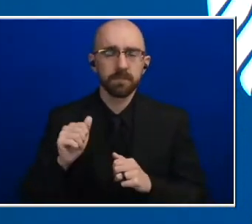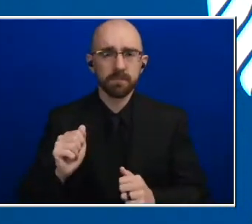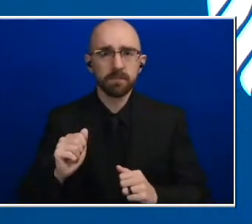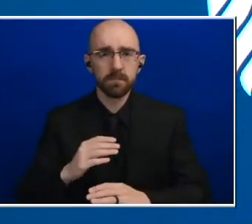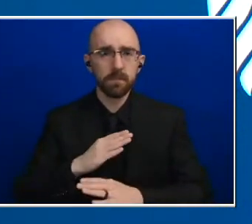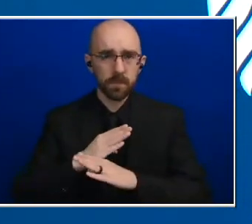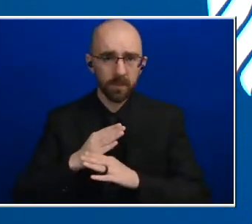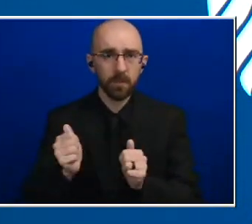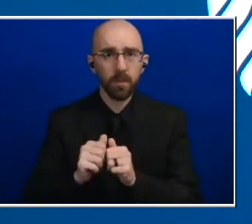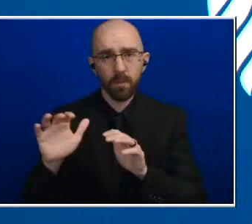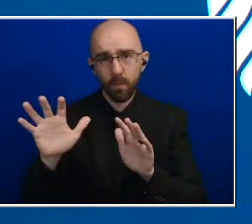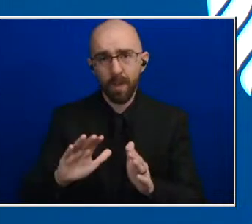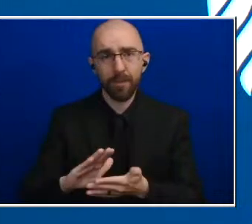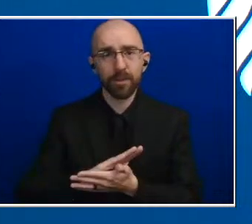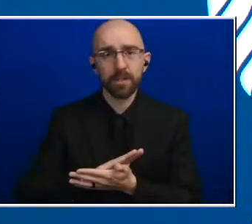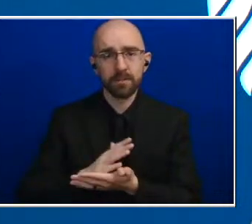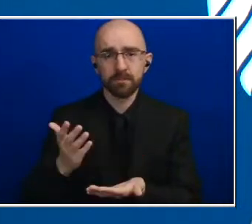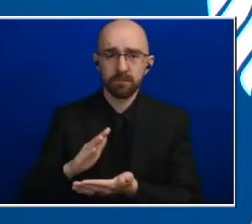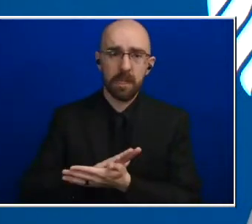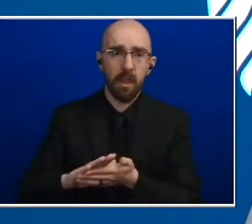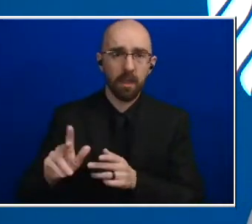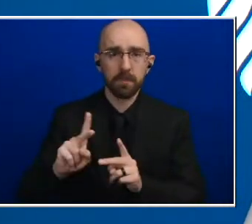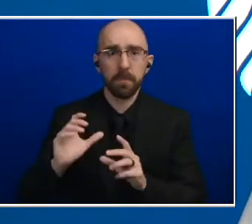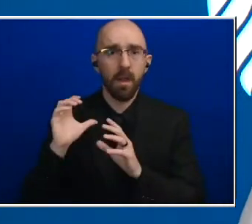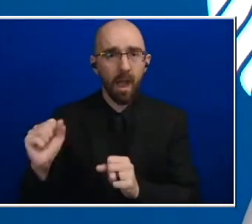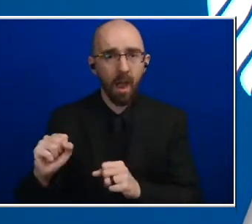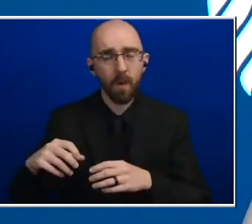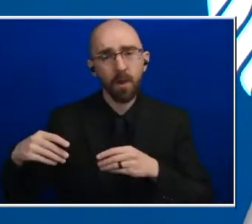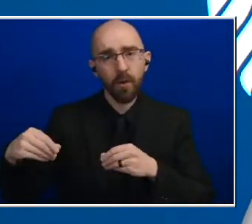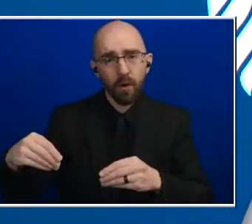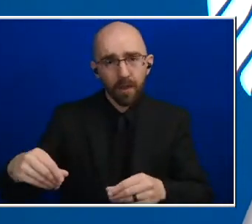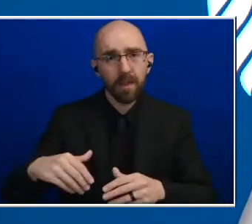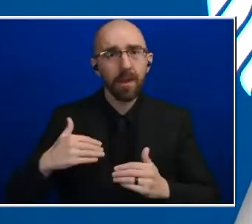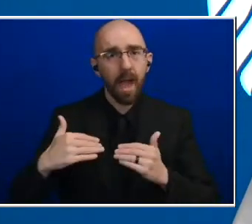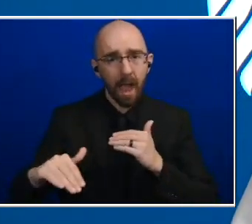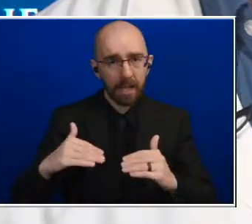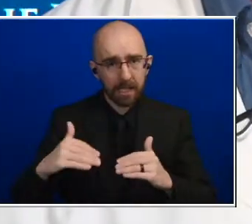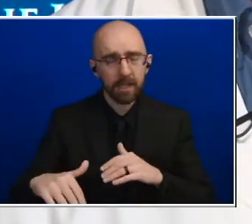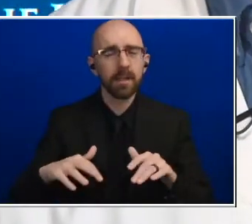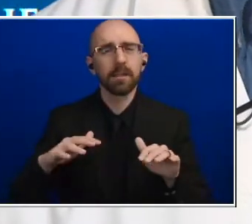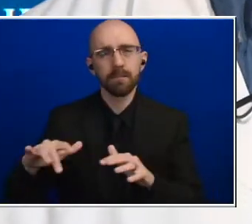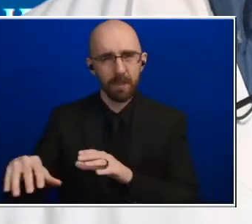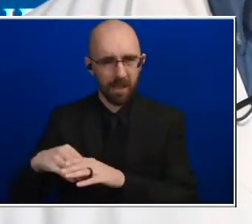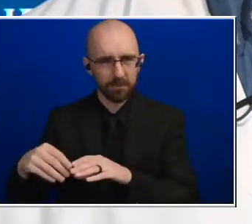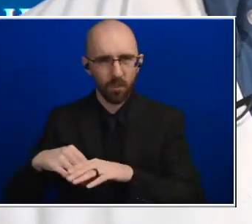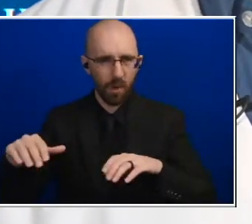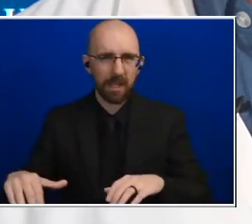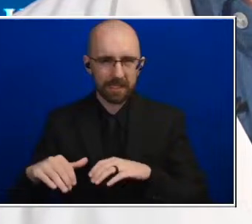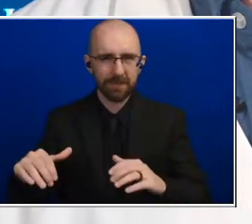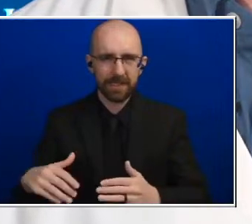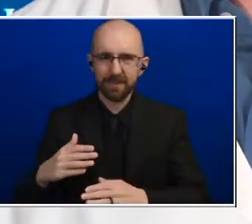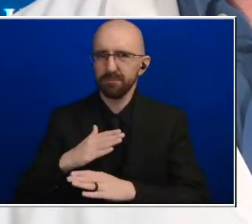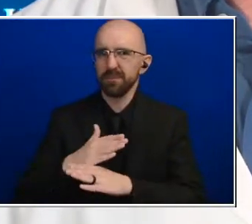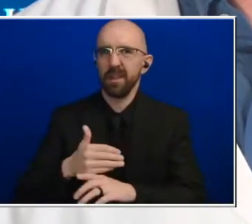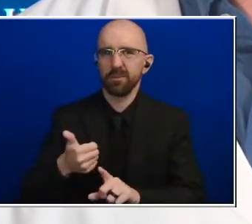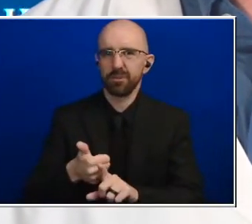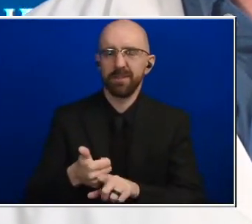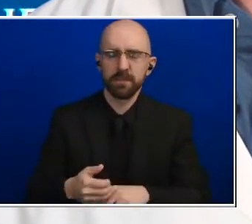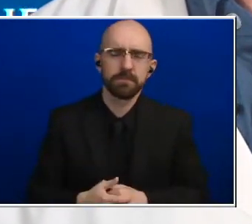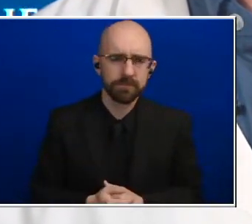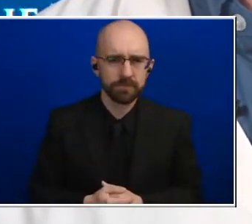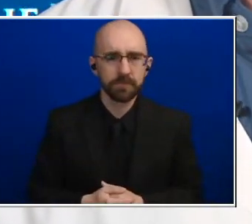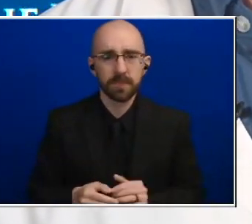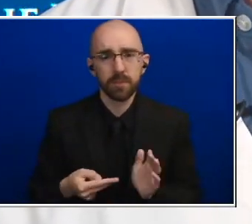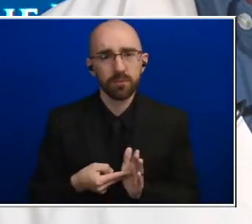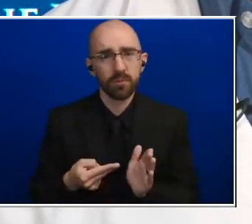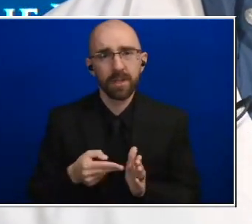warm and people will be out in their gardens, be out hiking, doing things outdoors as well. You know, the truth is that these are diseases you really